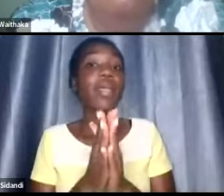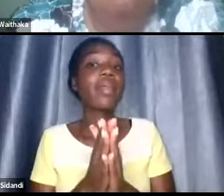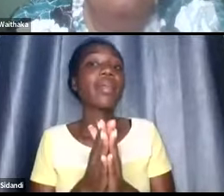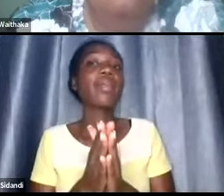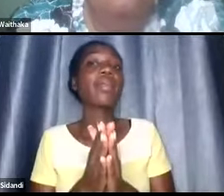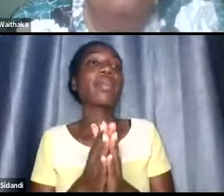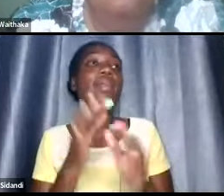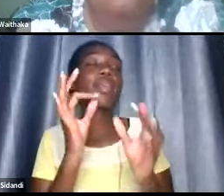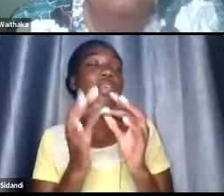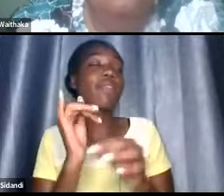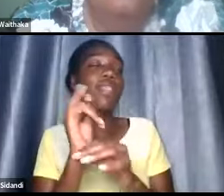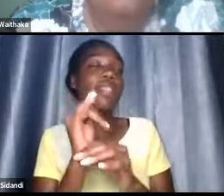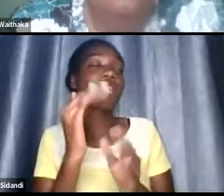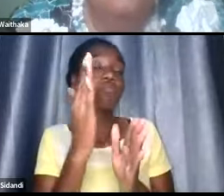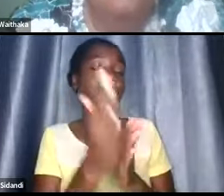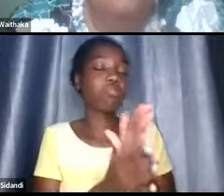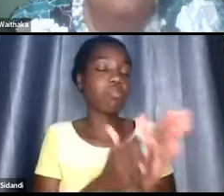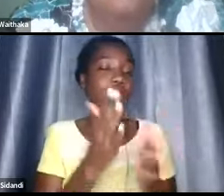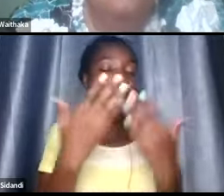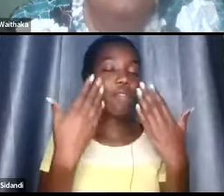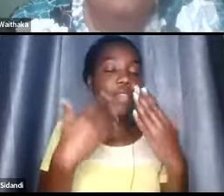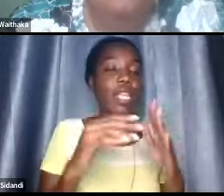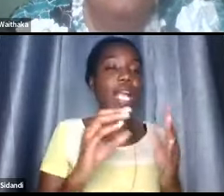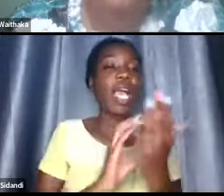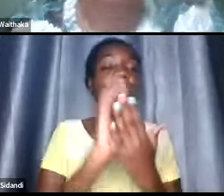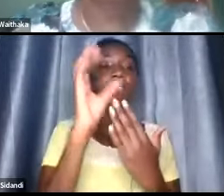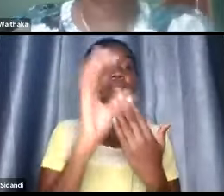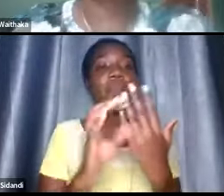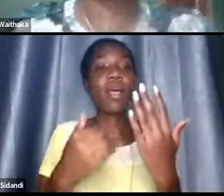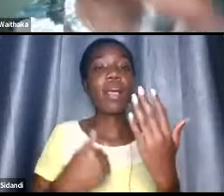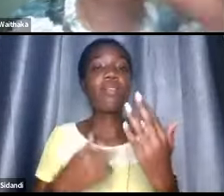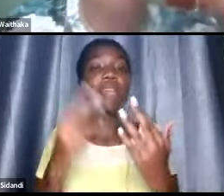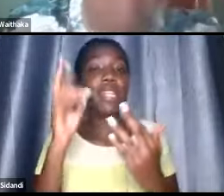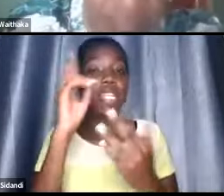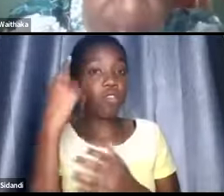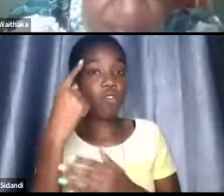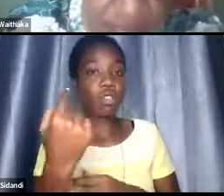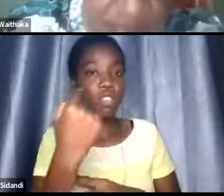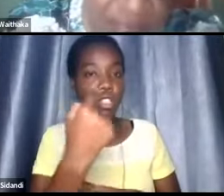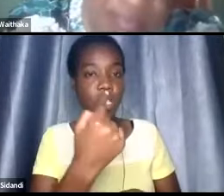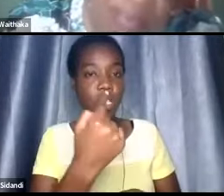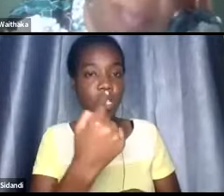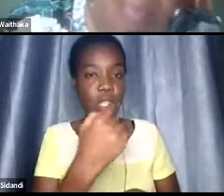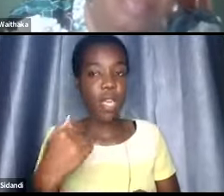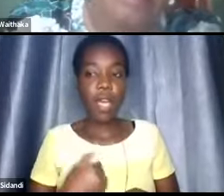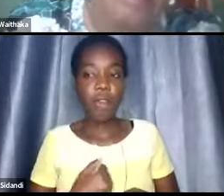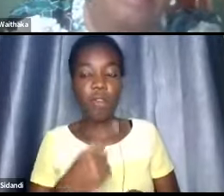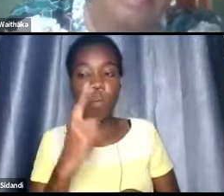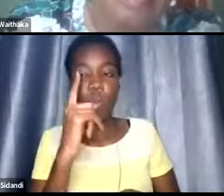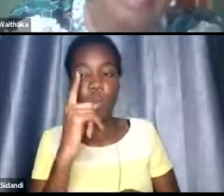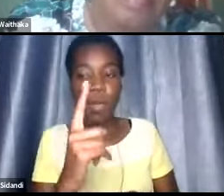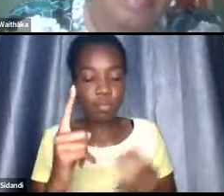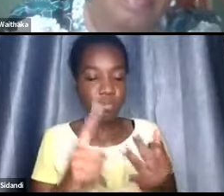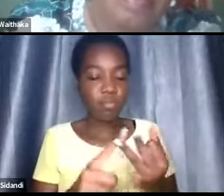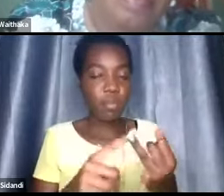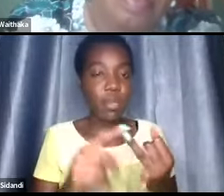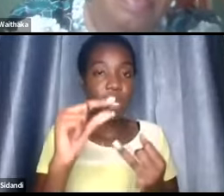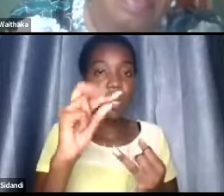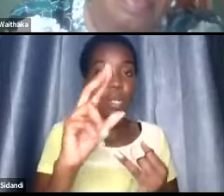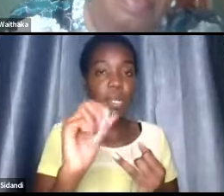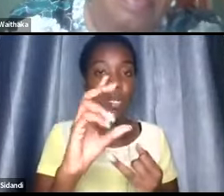have been arranged according to the curriculum, they have a purpose for each one of them. One for grading, for KCSE, and